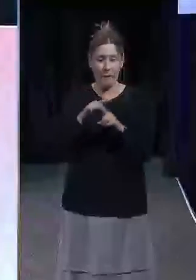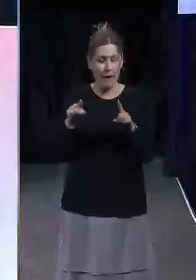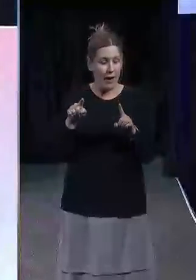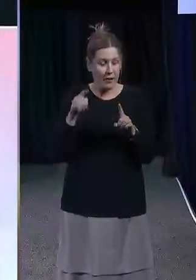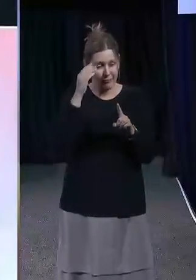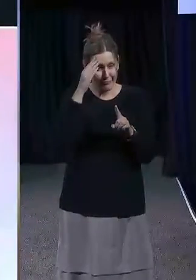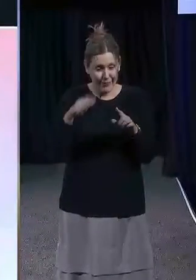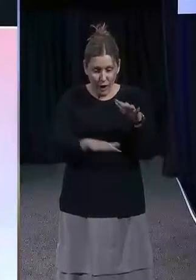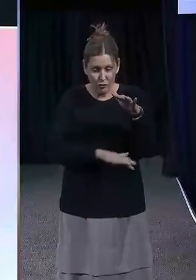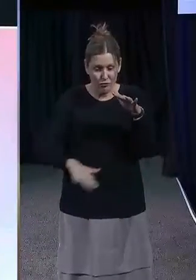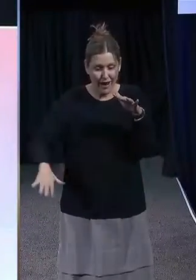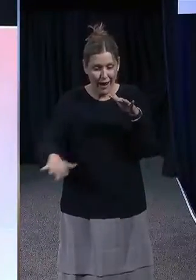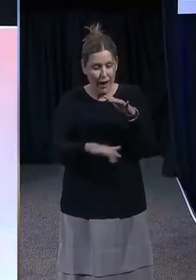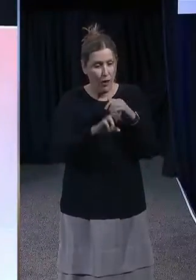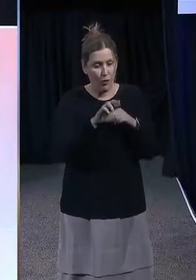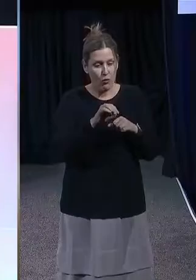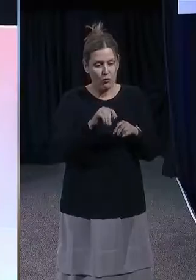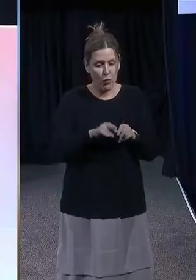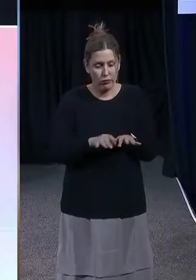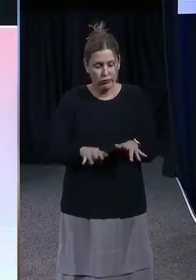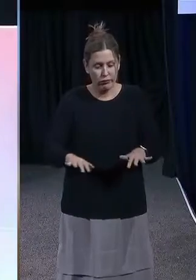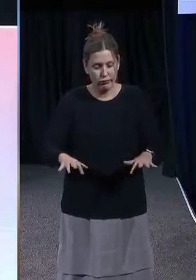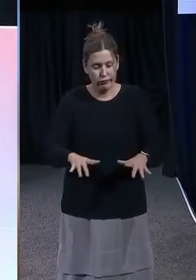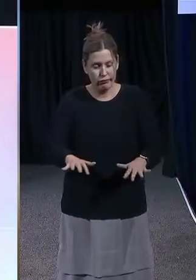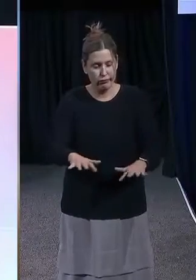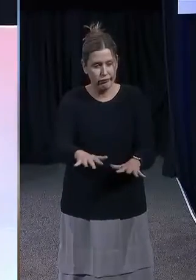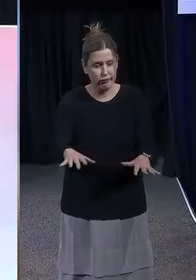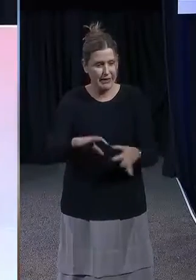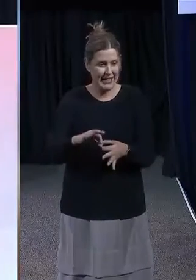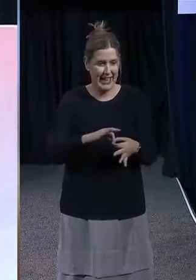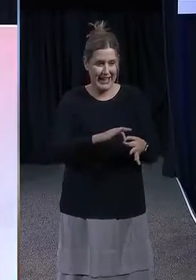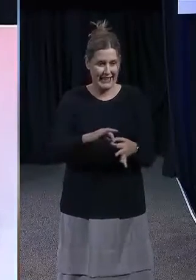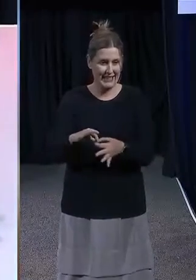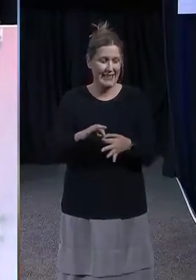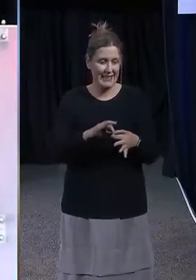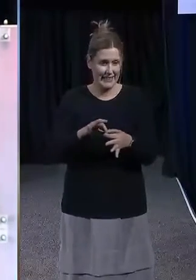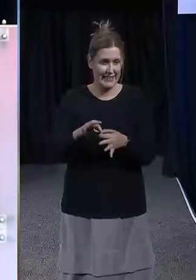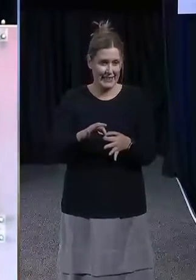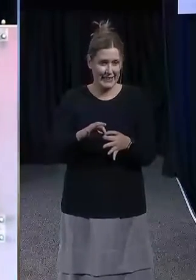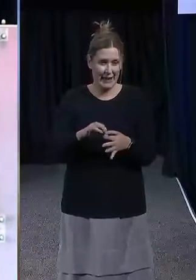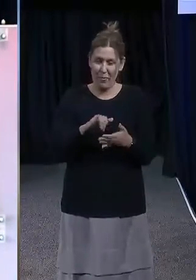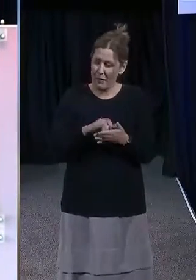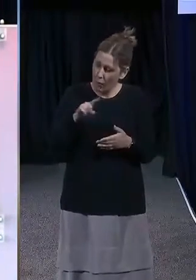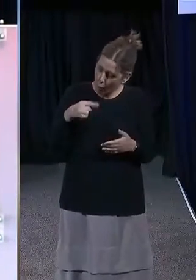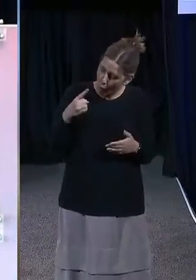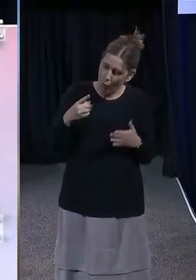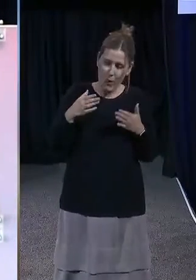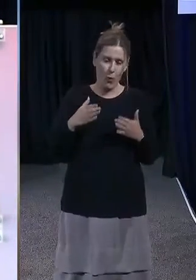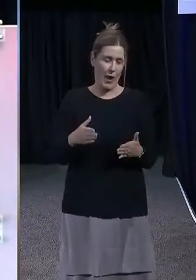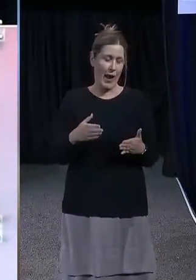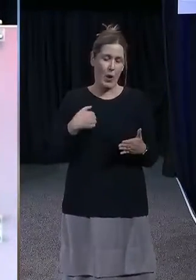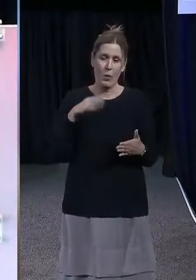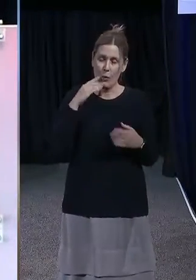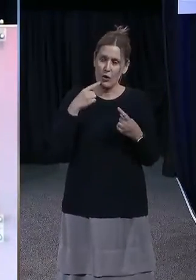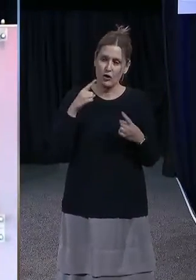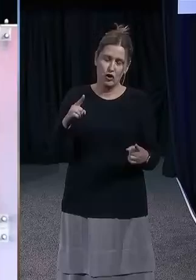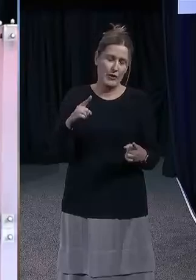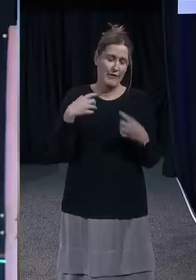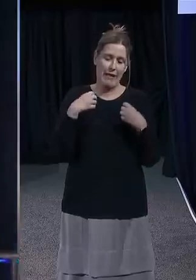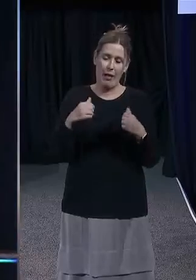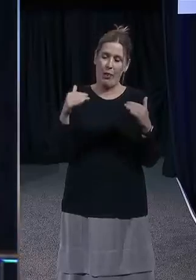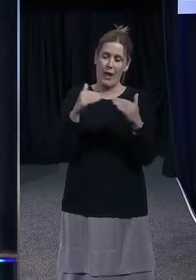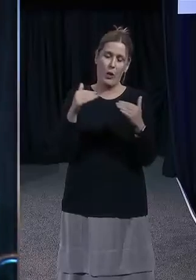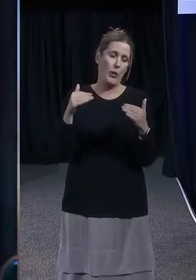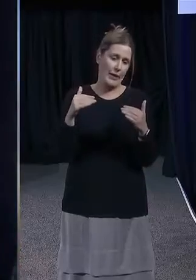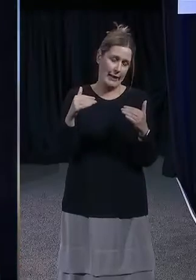fact, underground, their roots are connected. And that is the way, the only way, that we'll achieve health equity,